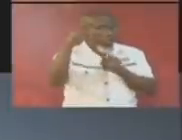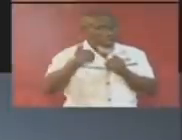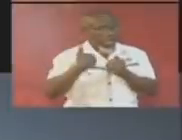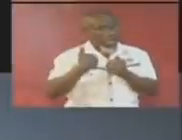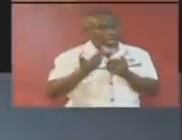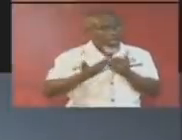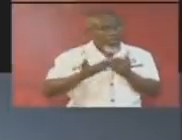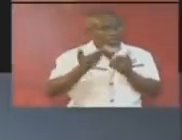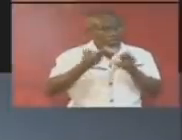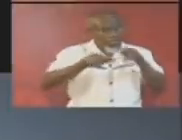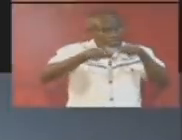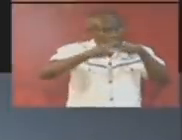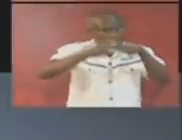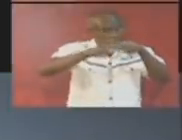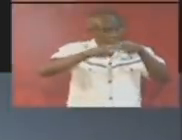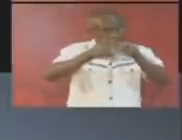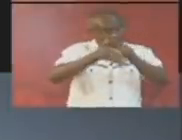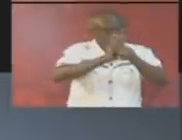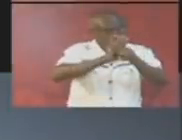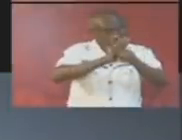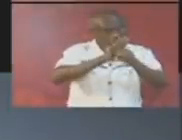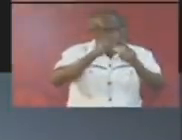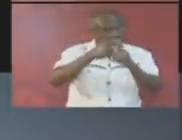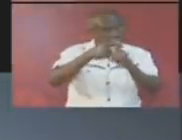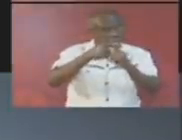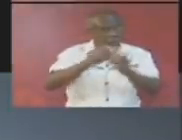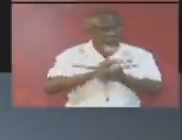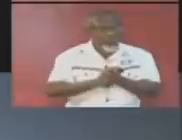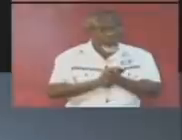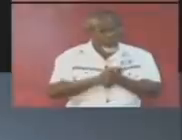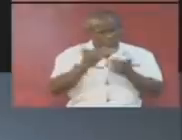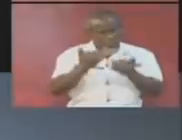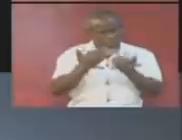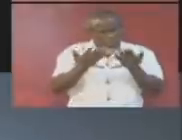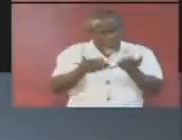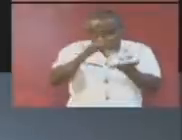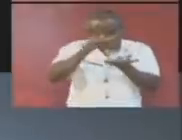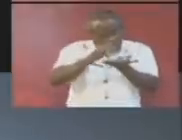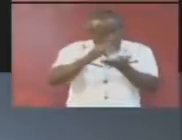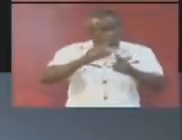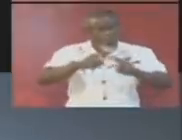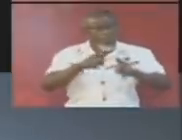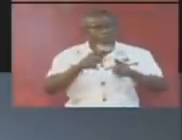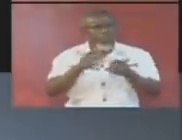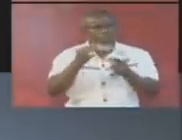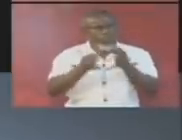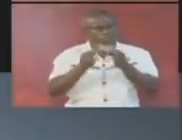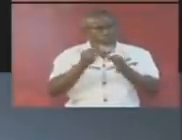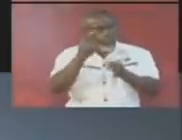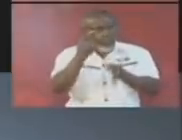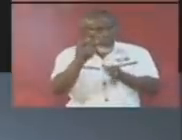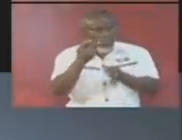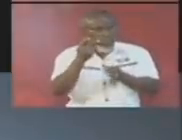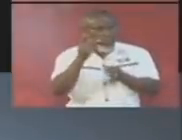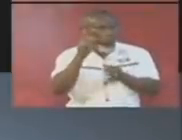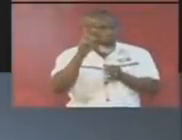as much cases right now, but how are you moving forward in terms of that? Is there anything to